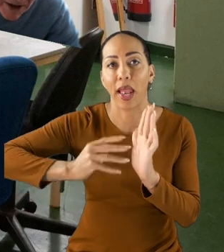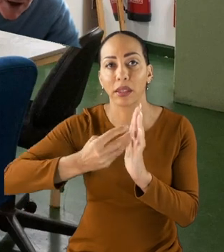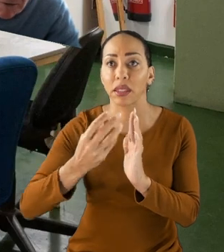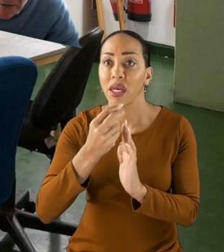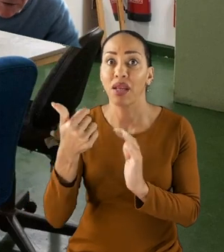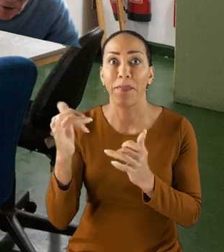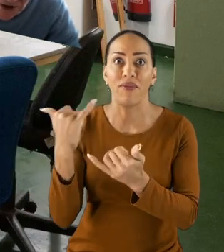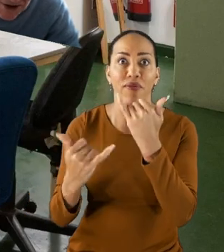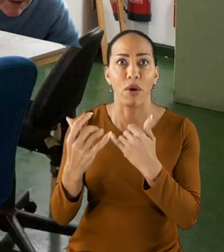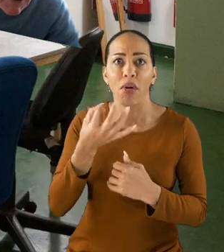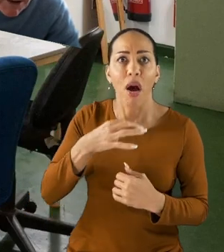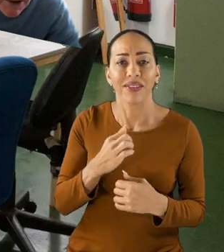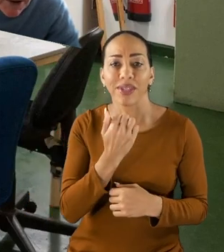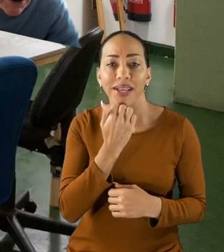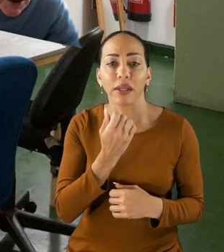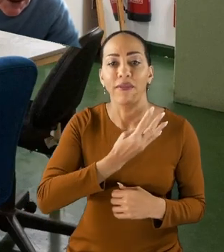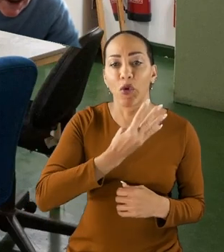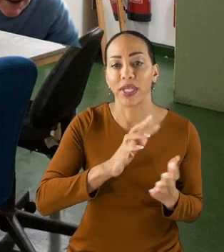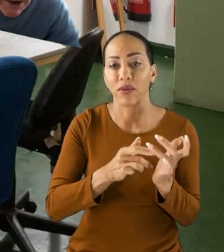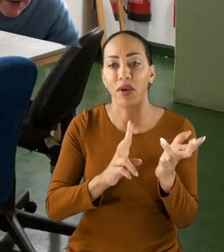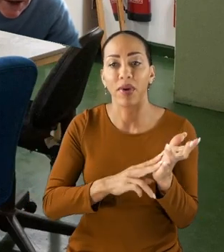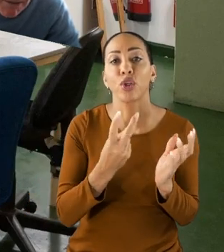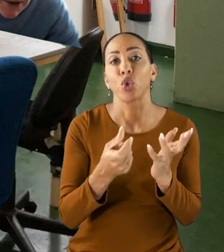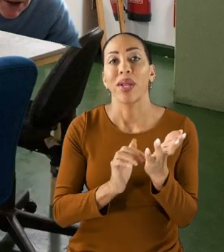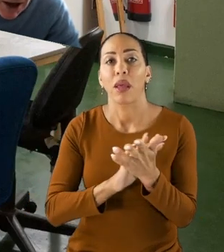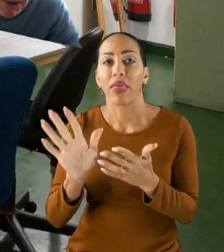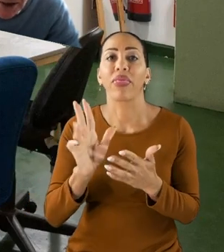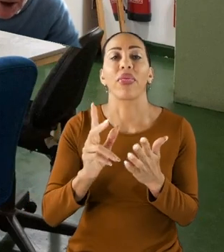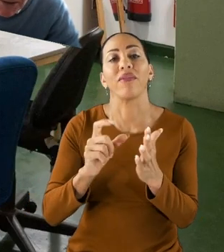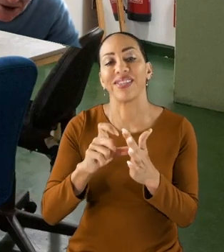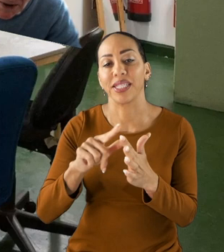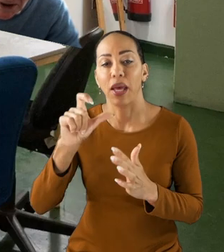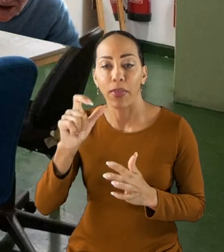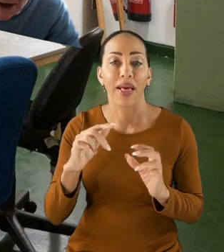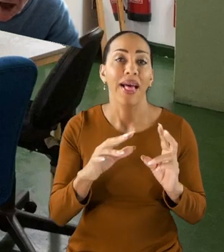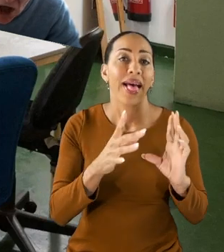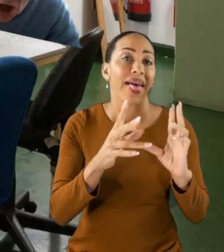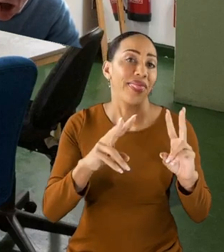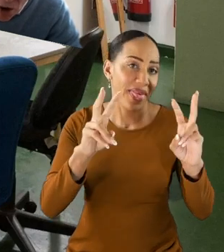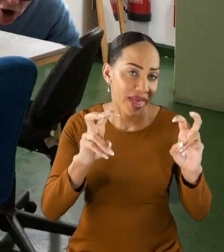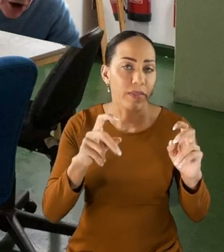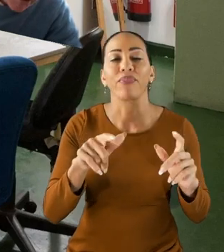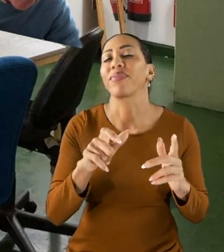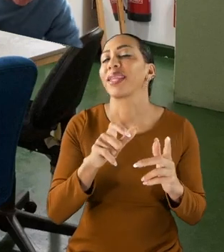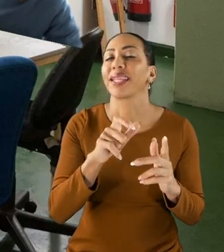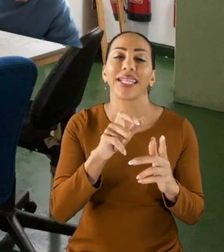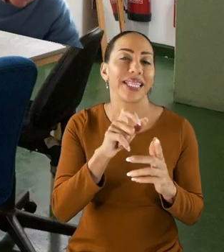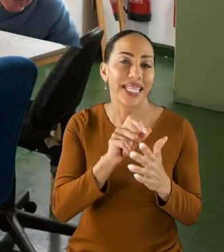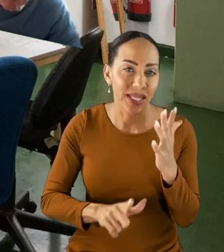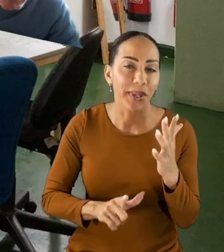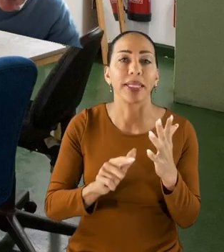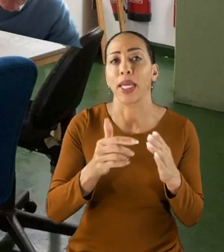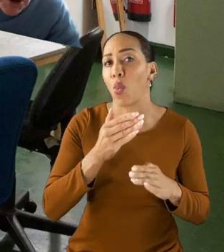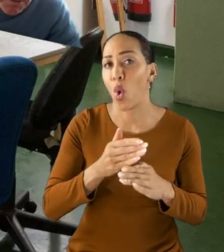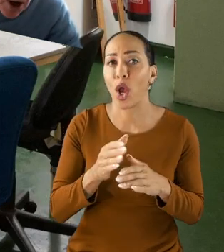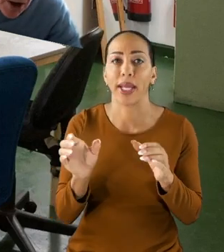going to be from the 14th of November to the 20th of December this year, with the theme Disability Work and Employment.